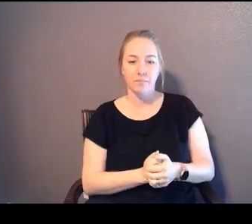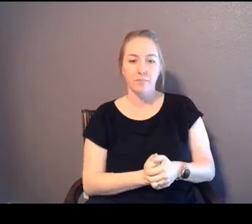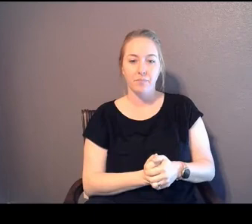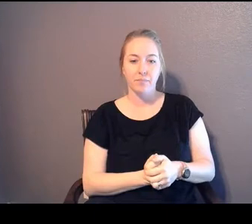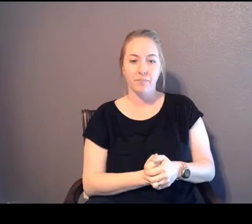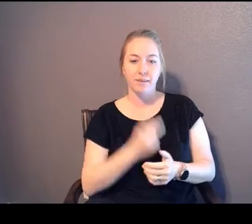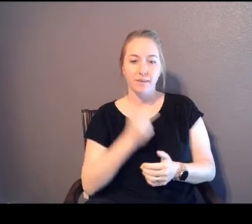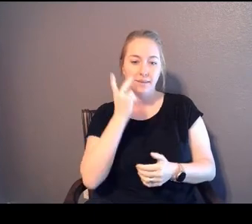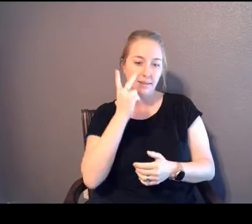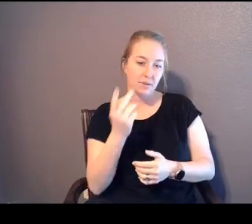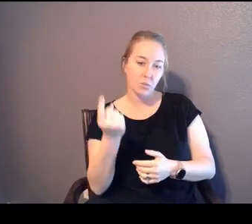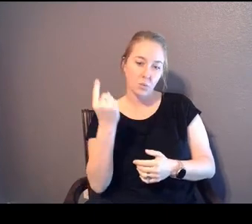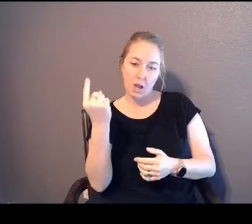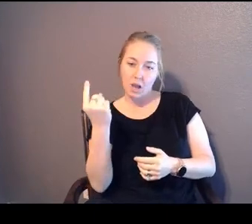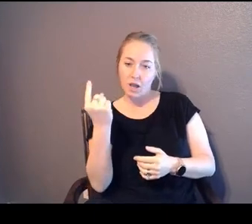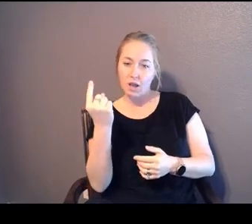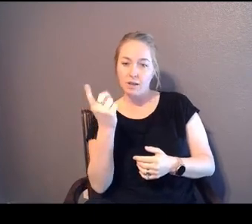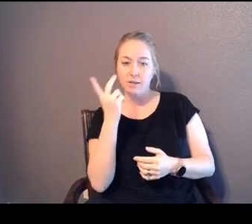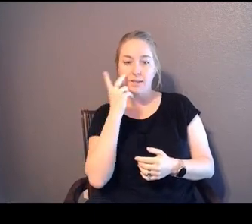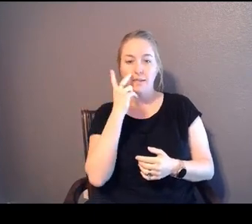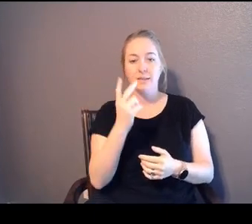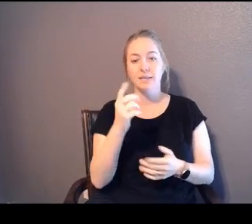and I see this one.